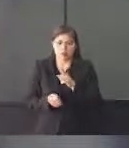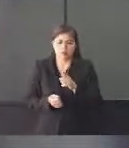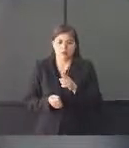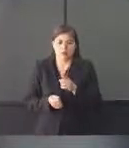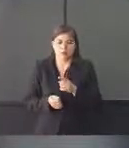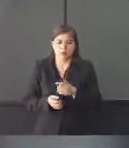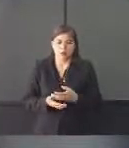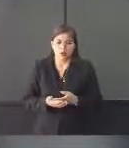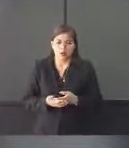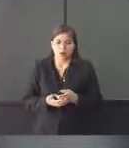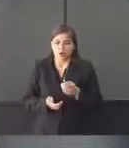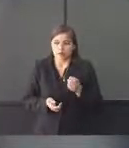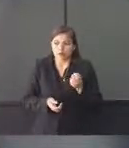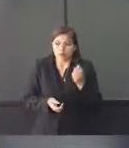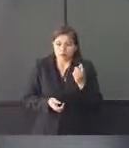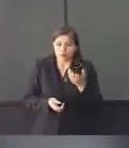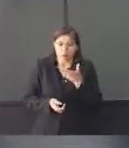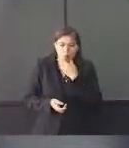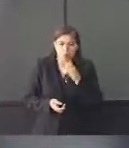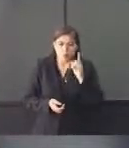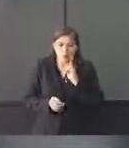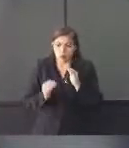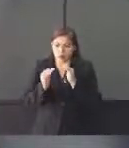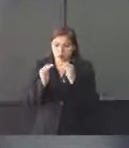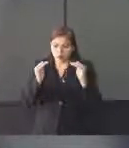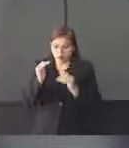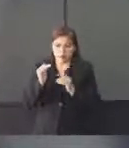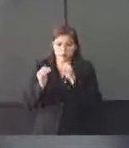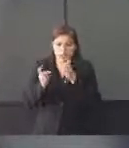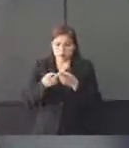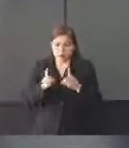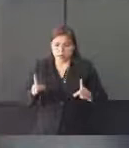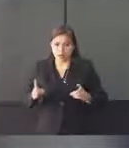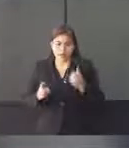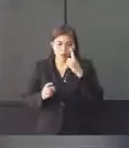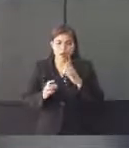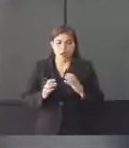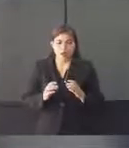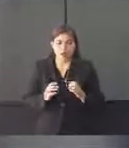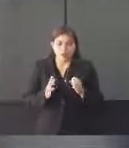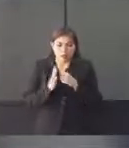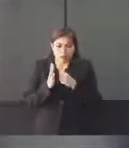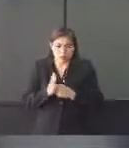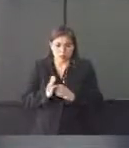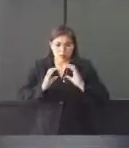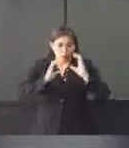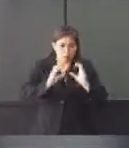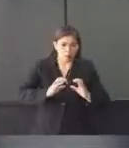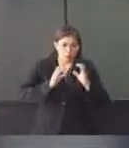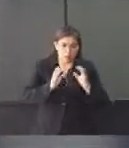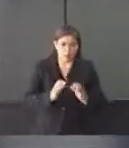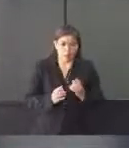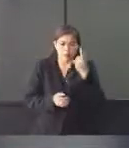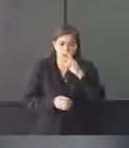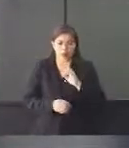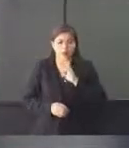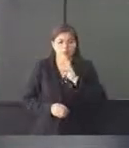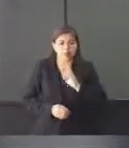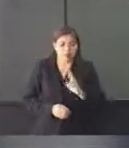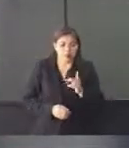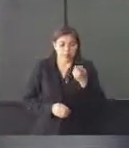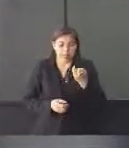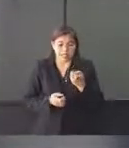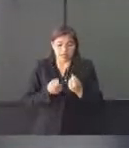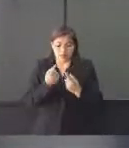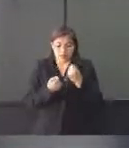intersectionality of said violences, but also the development of care systems that have